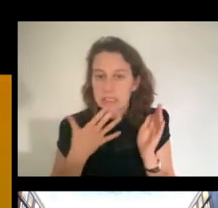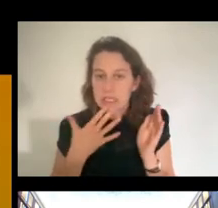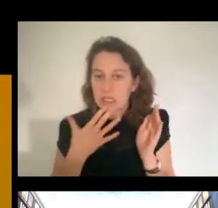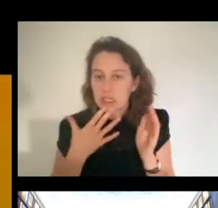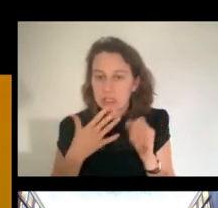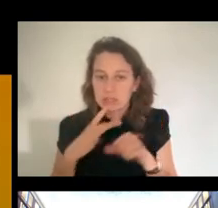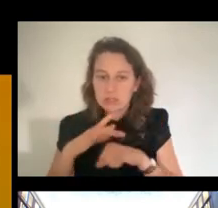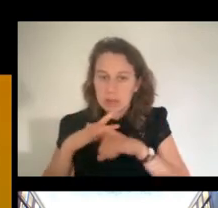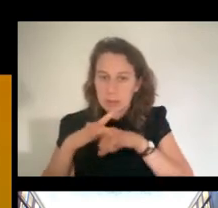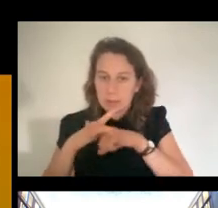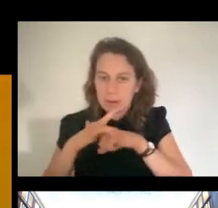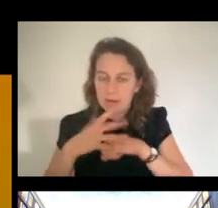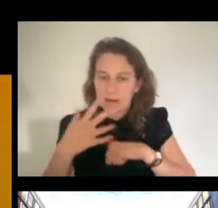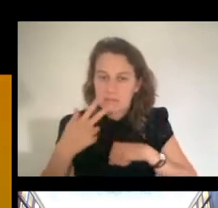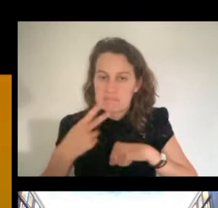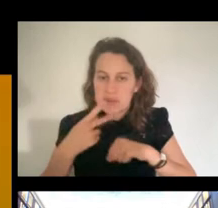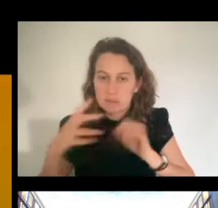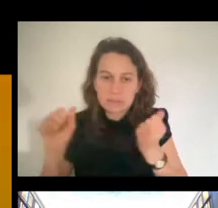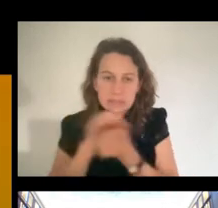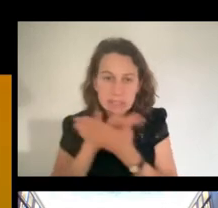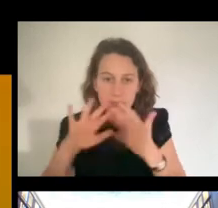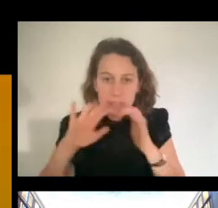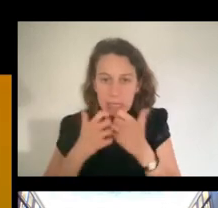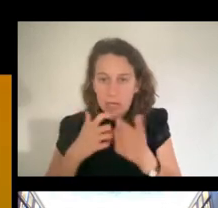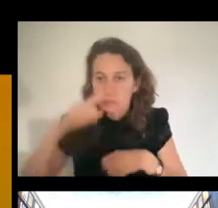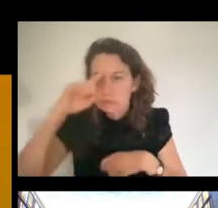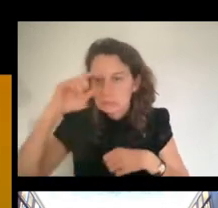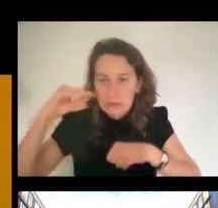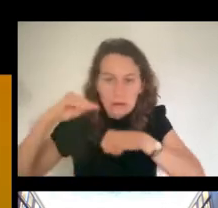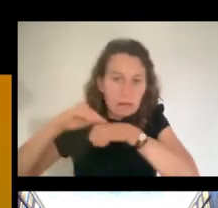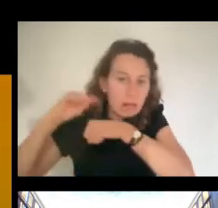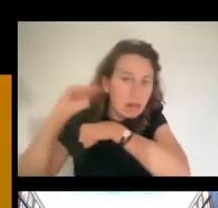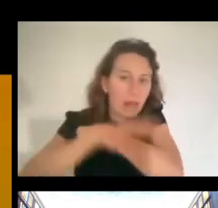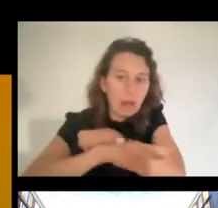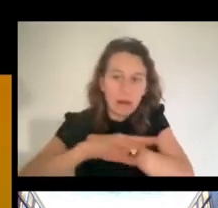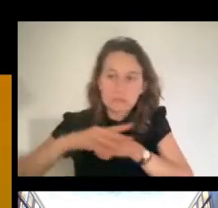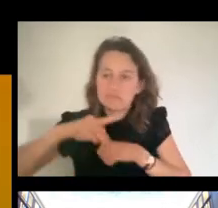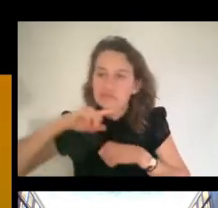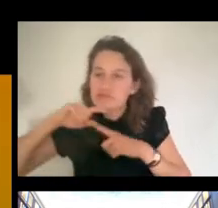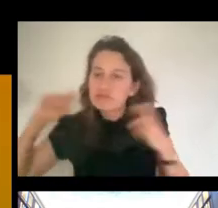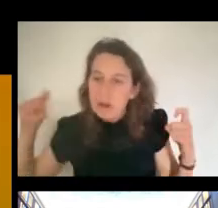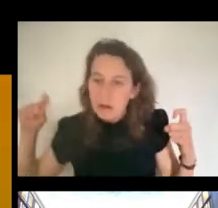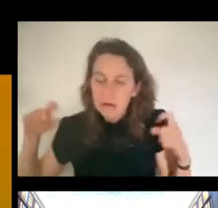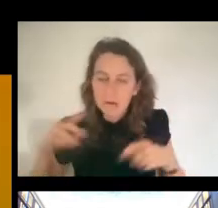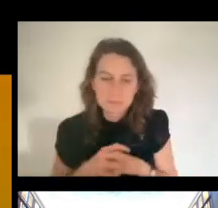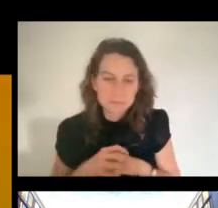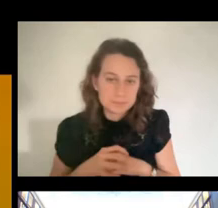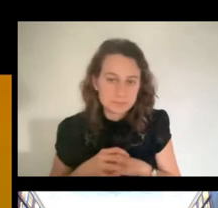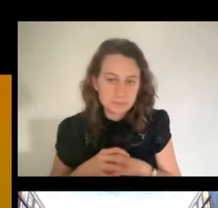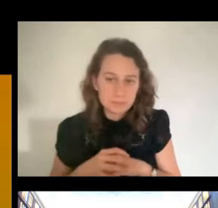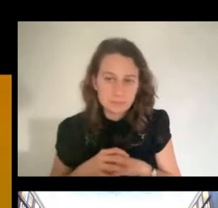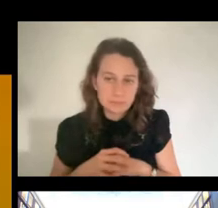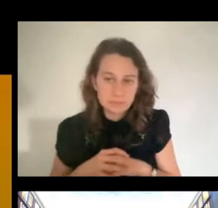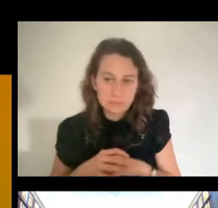been damaged perhaps by the sun, and it's kind of needs some, you know, it's parched and whatnot. So in the